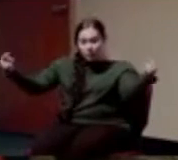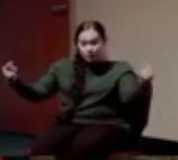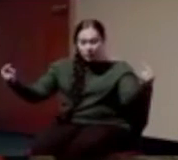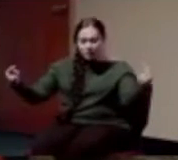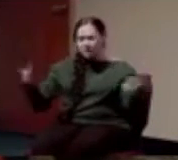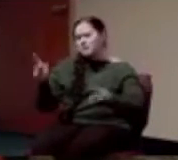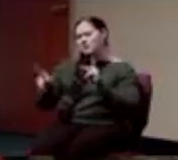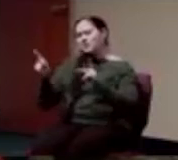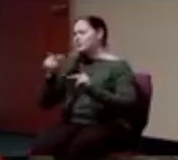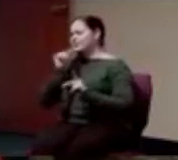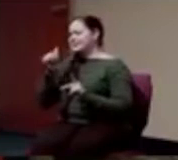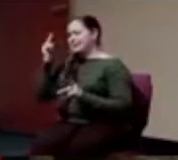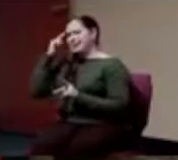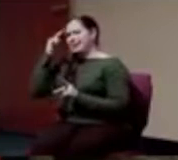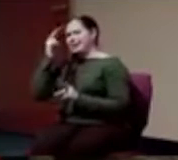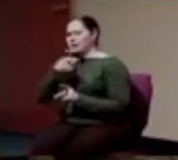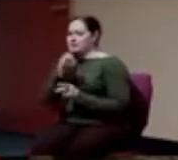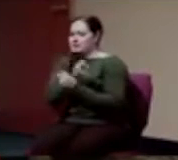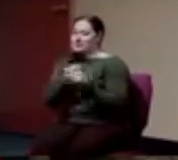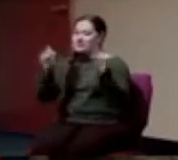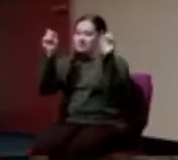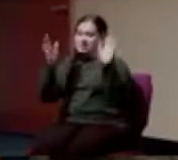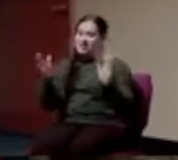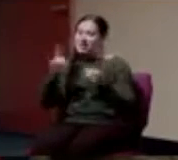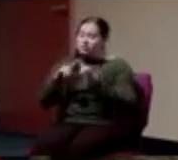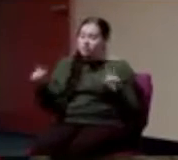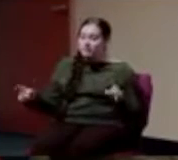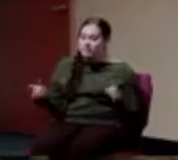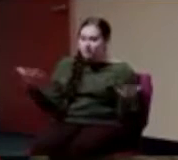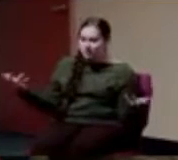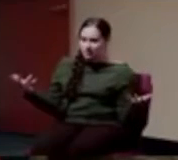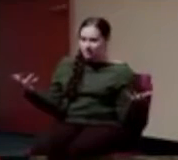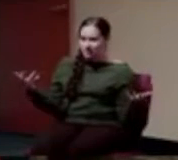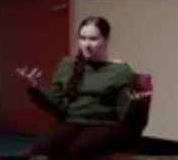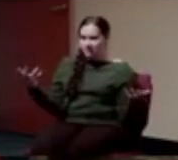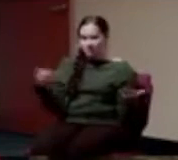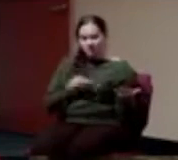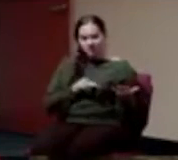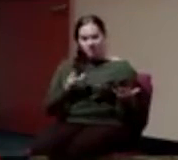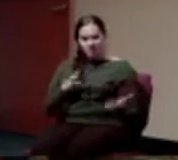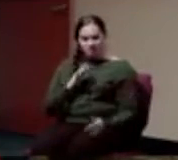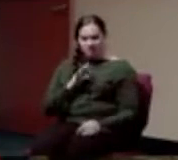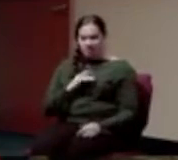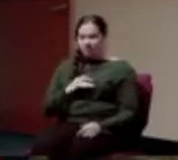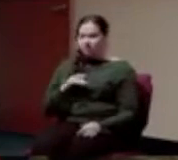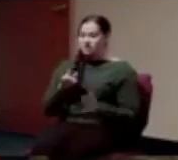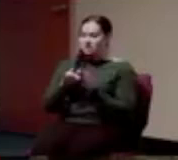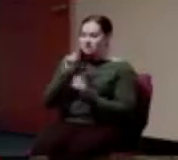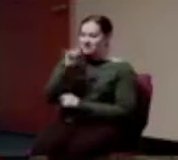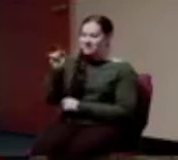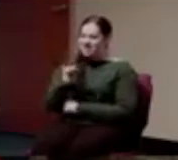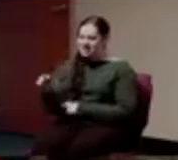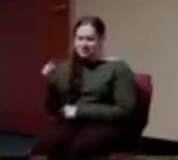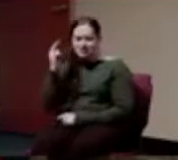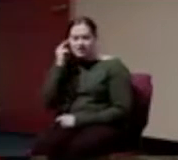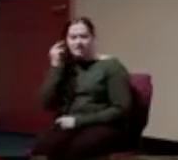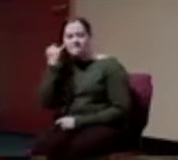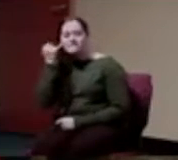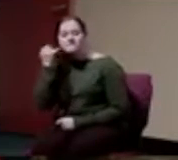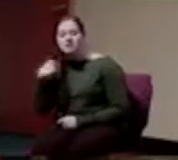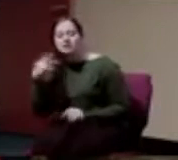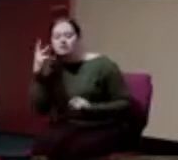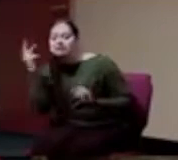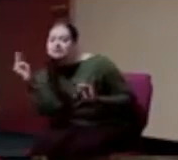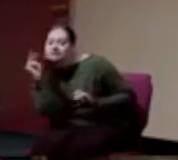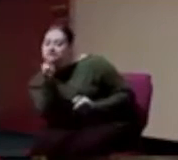Savior. And Zacchaeus thought to himself, if I could just catch a glimpse, if I could just see this guy for